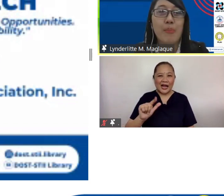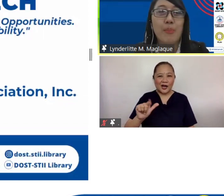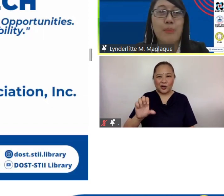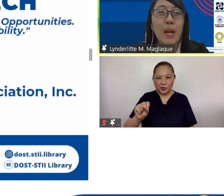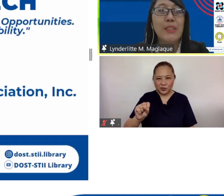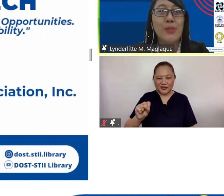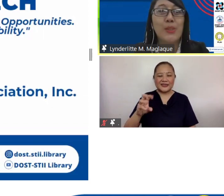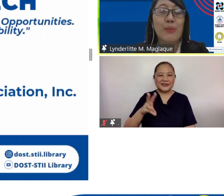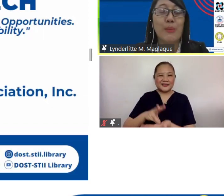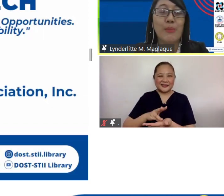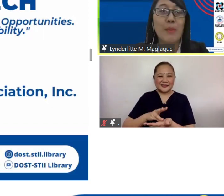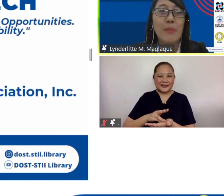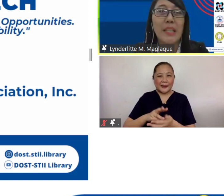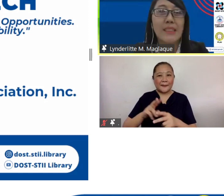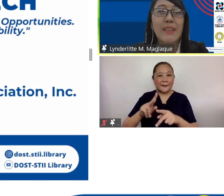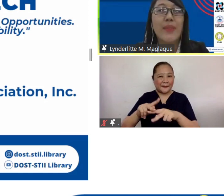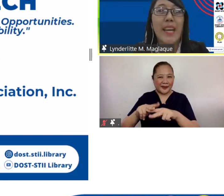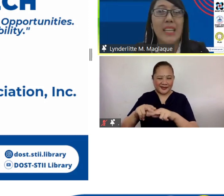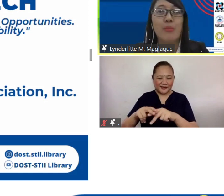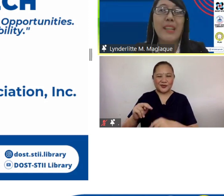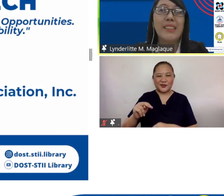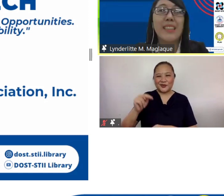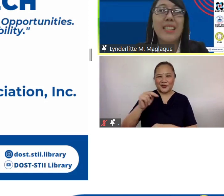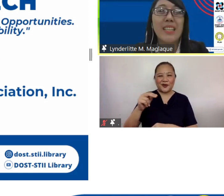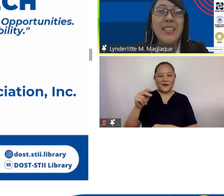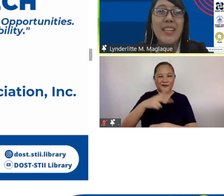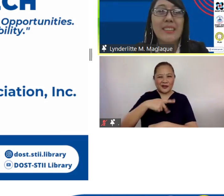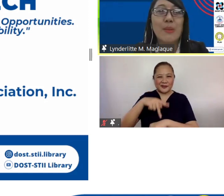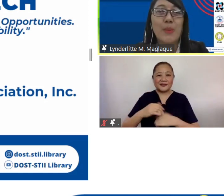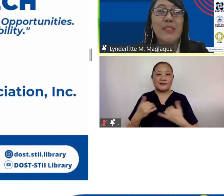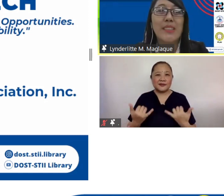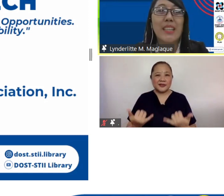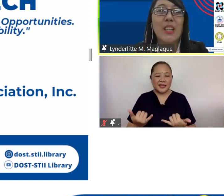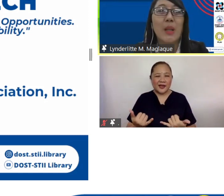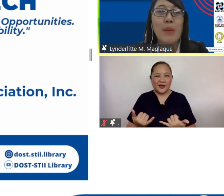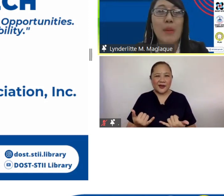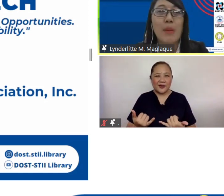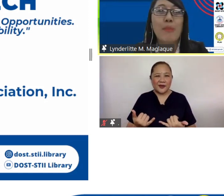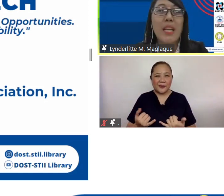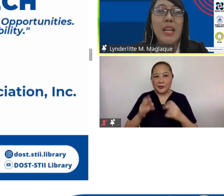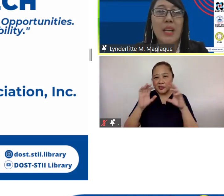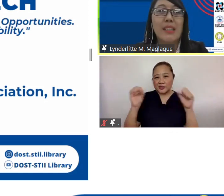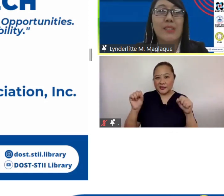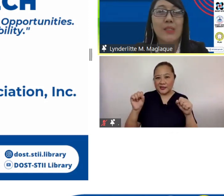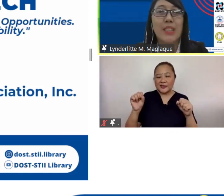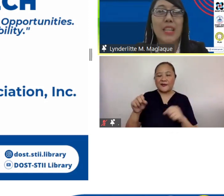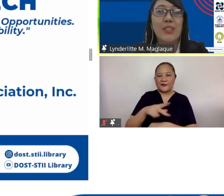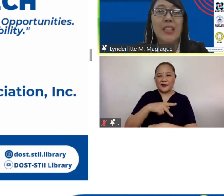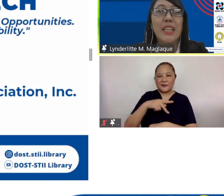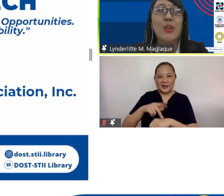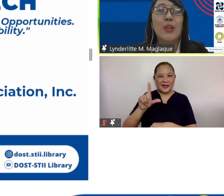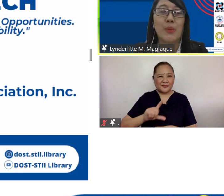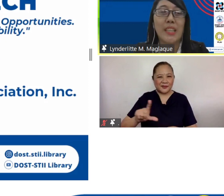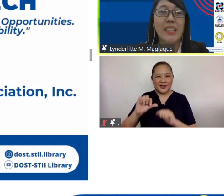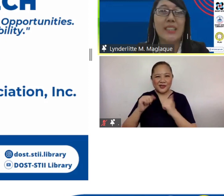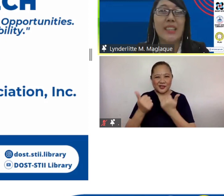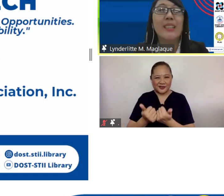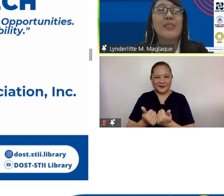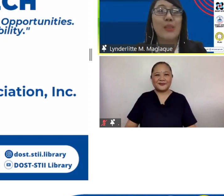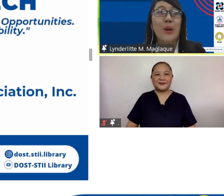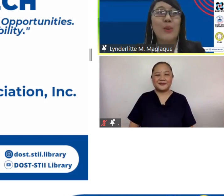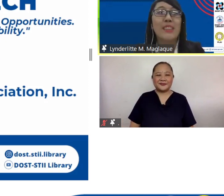a province north of the Philippines. And at present, she is the president of the Philippine Librarians Association,